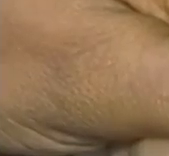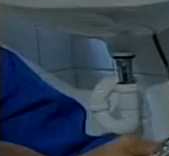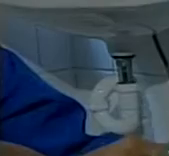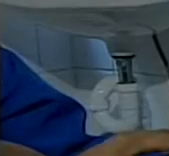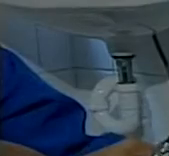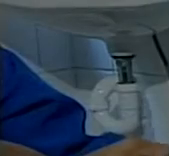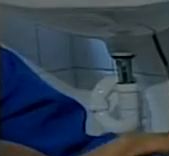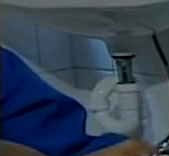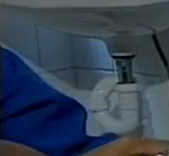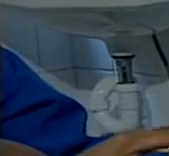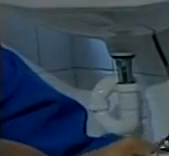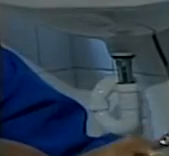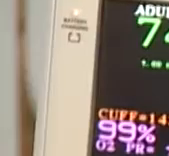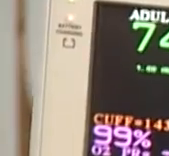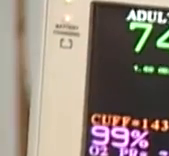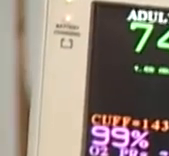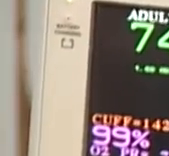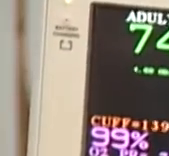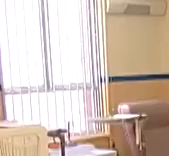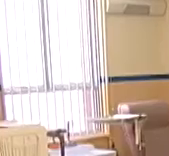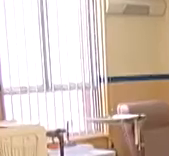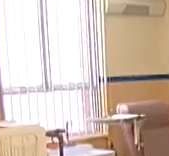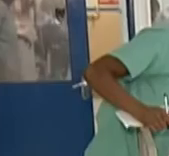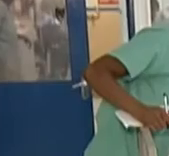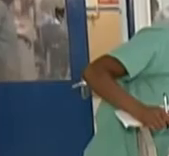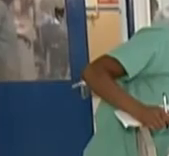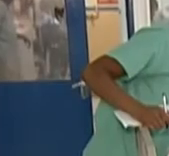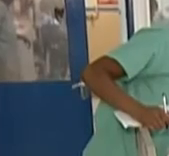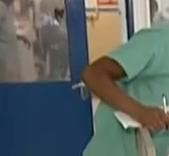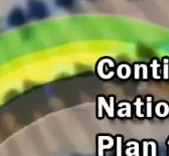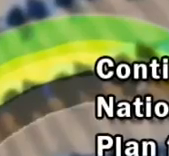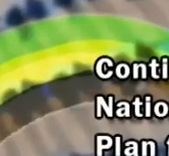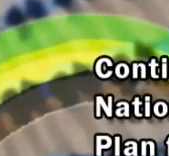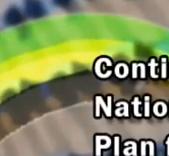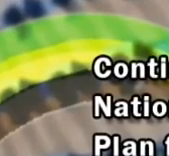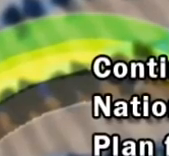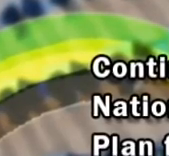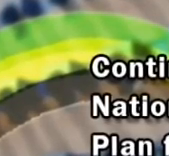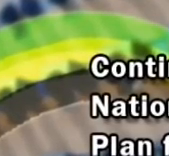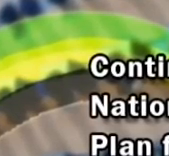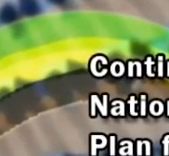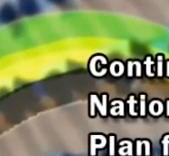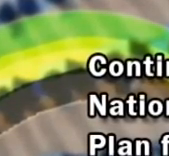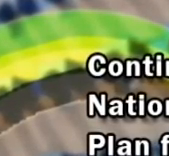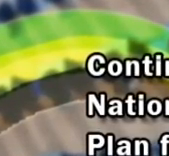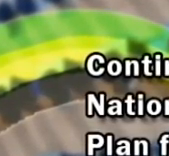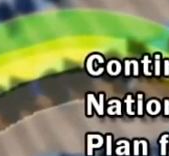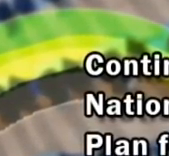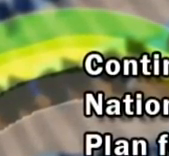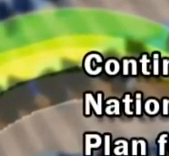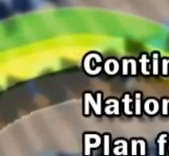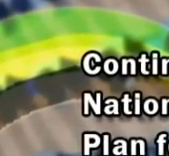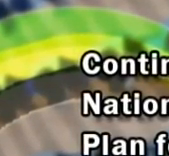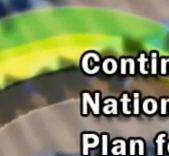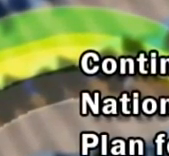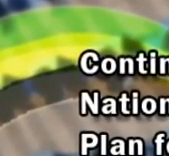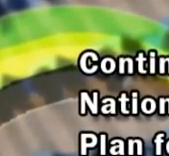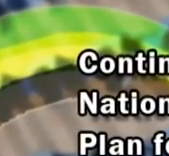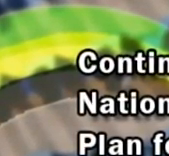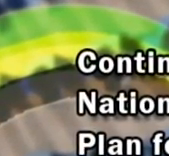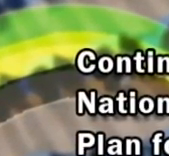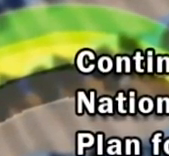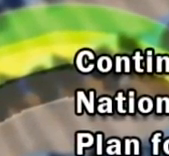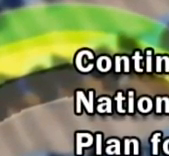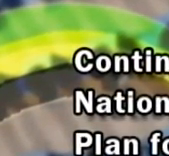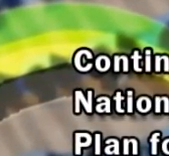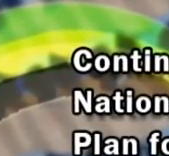diabetes, and hypertension continue to burden the Jamaican health sector. So this year, the ministry will continue implementation of the National